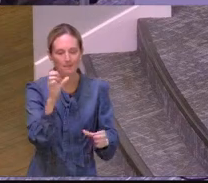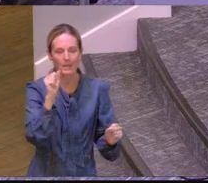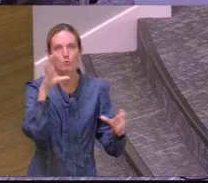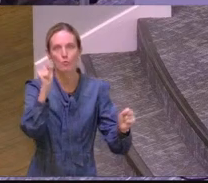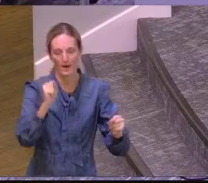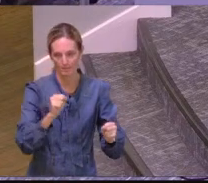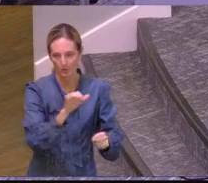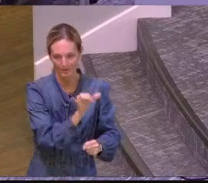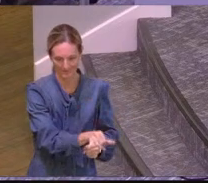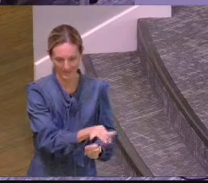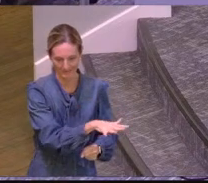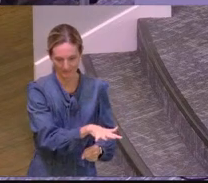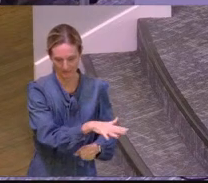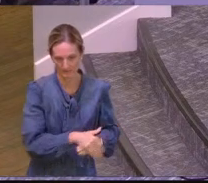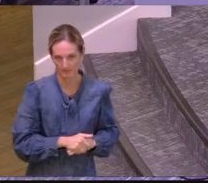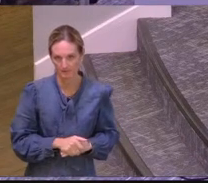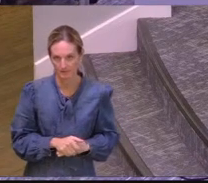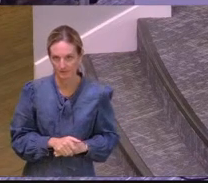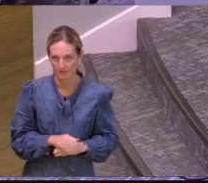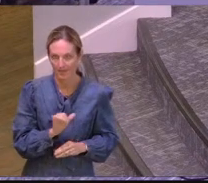thinking.